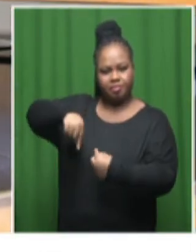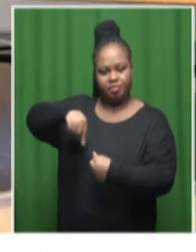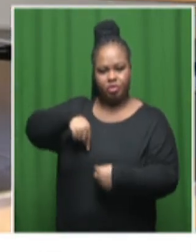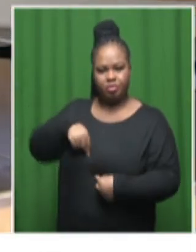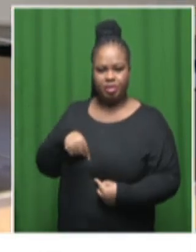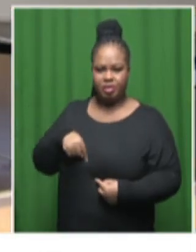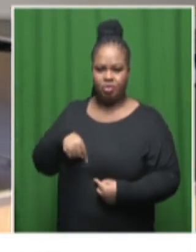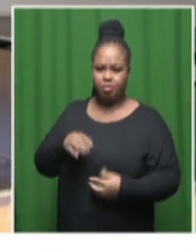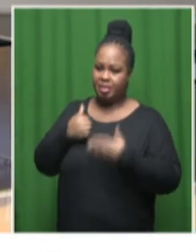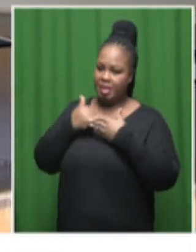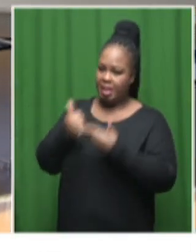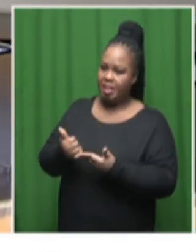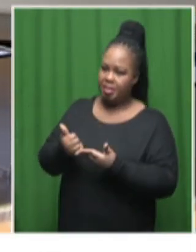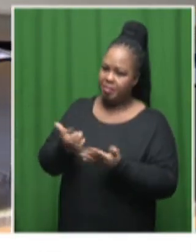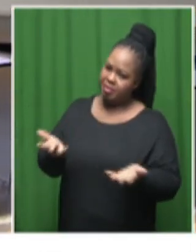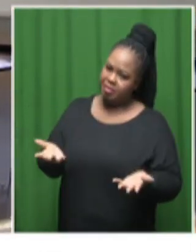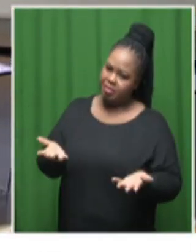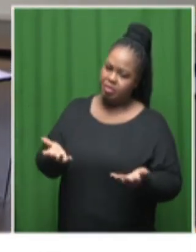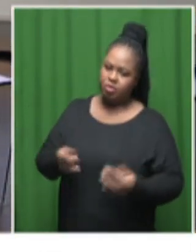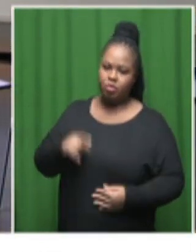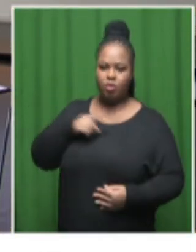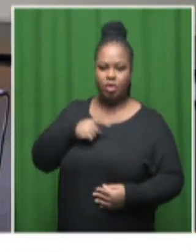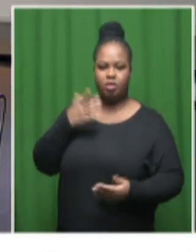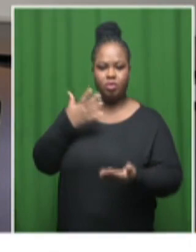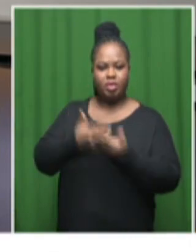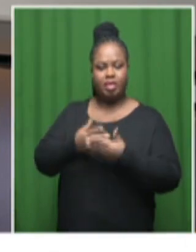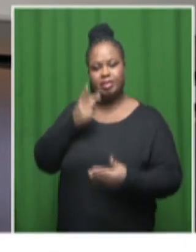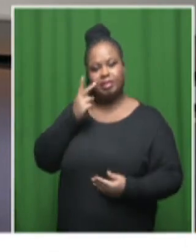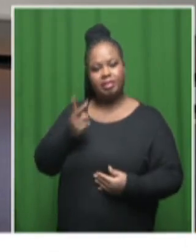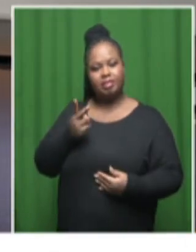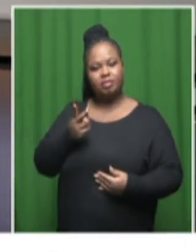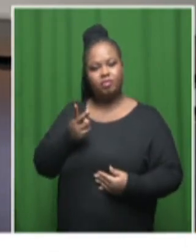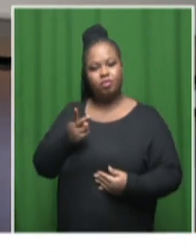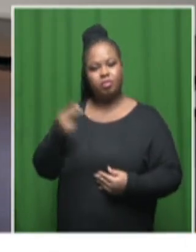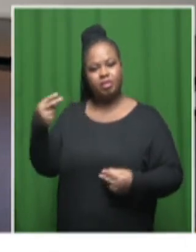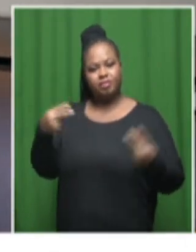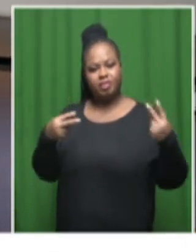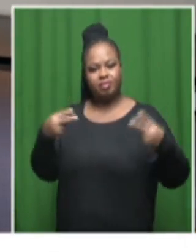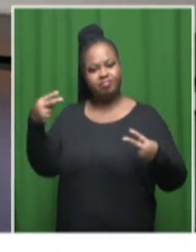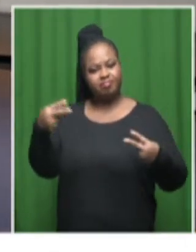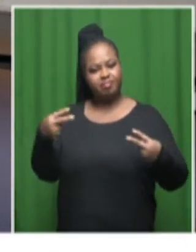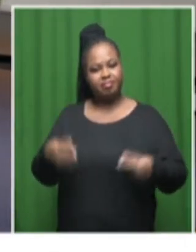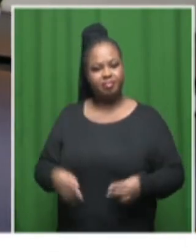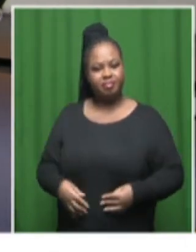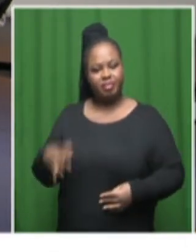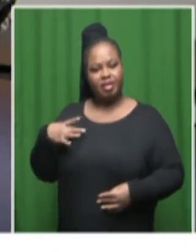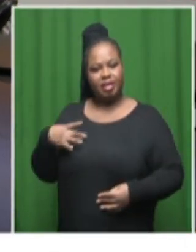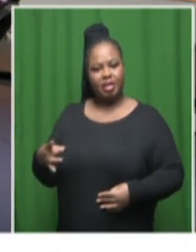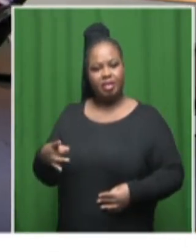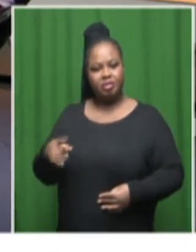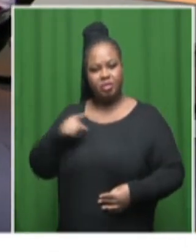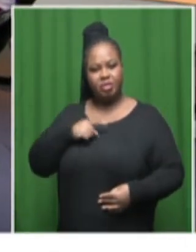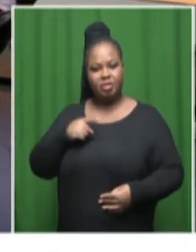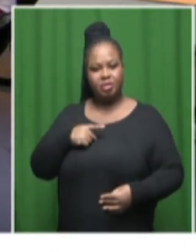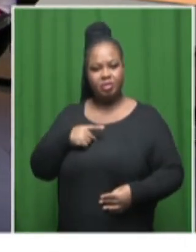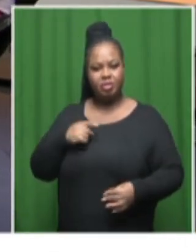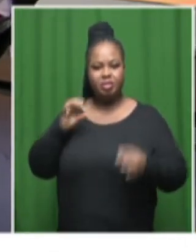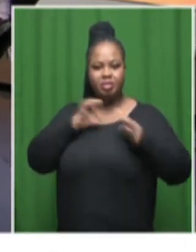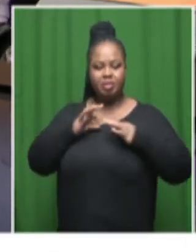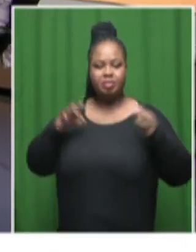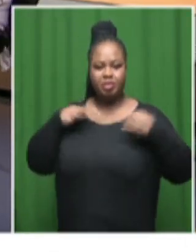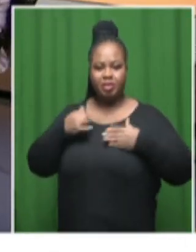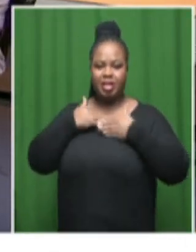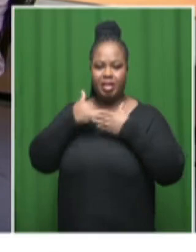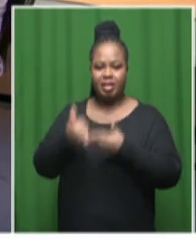stand and help Letsatsi, just so we can see Letsatsi from different angles. And I love the fact that Letsatsi is wearing beaded work. I'll help